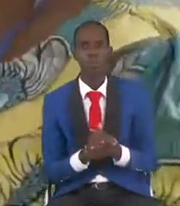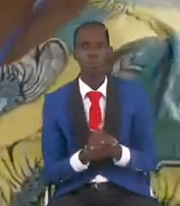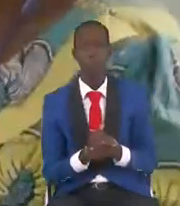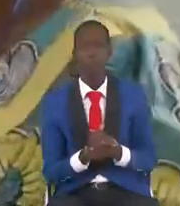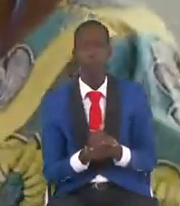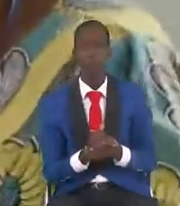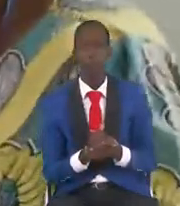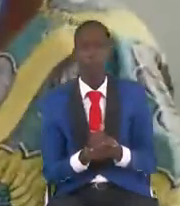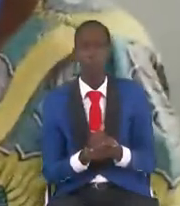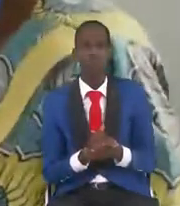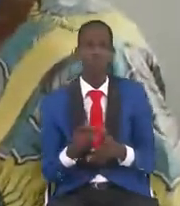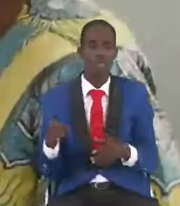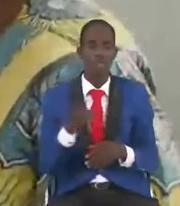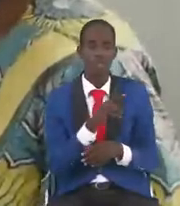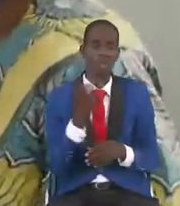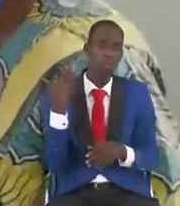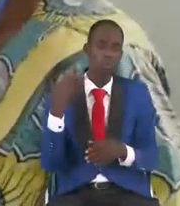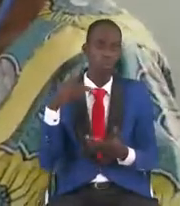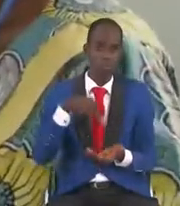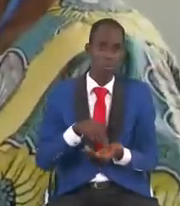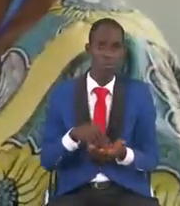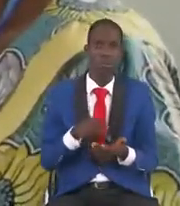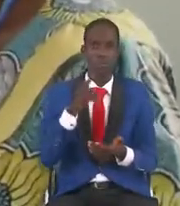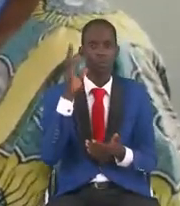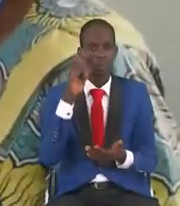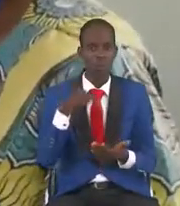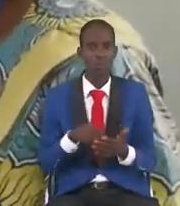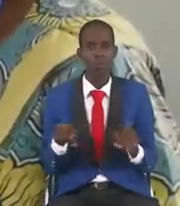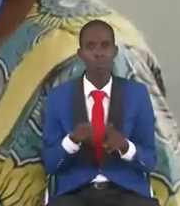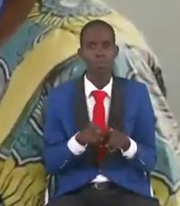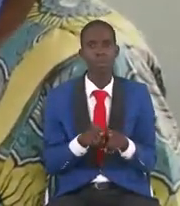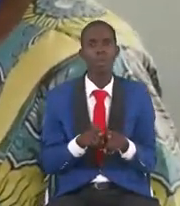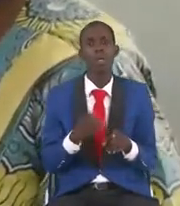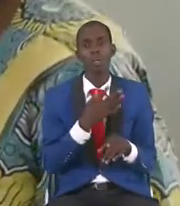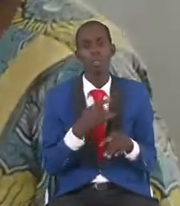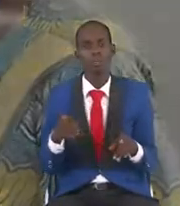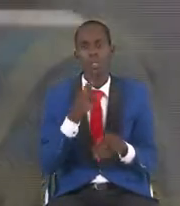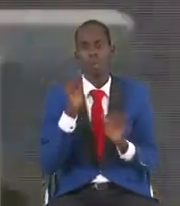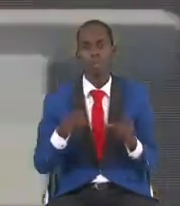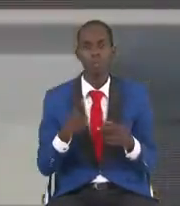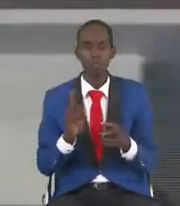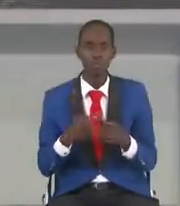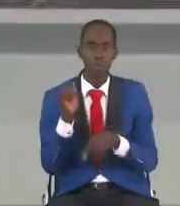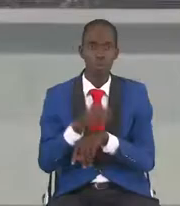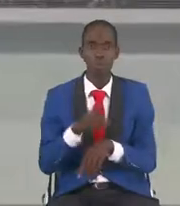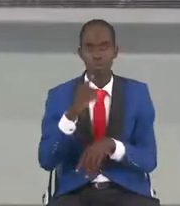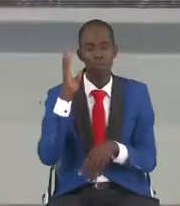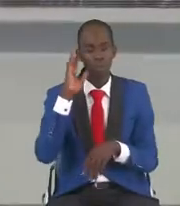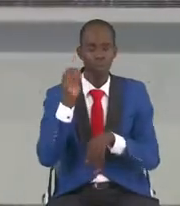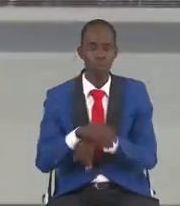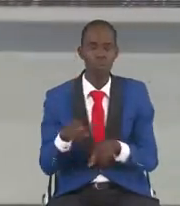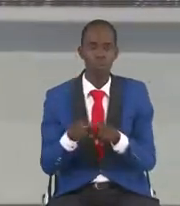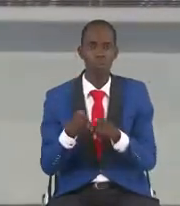truth, you will stand. And they were able to overcome, you will overcome.